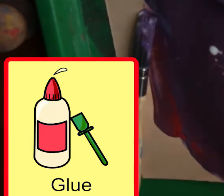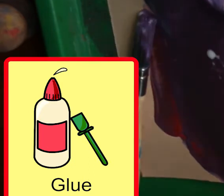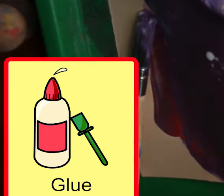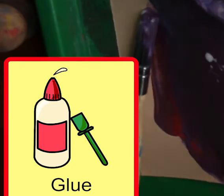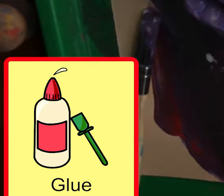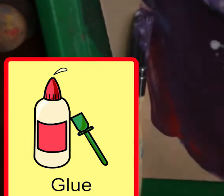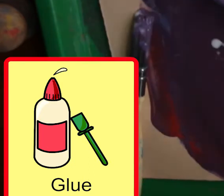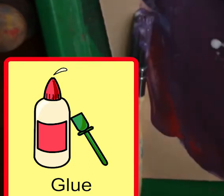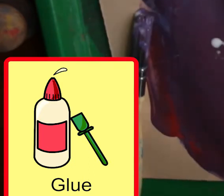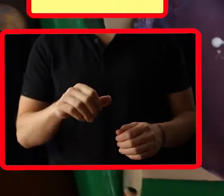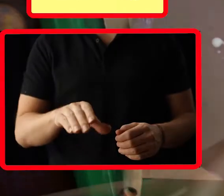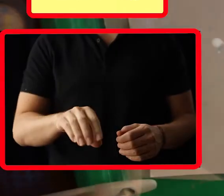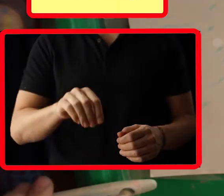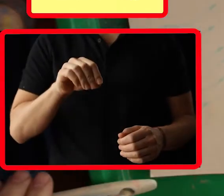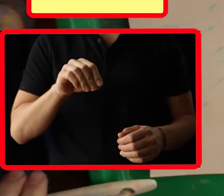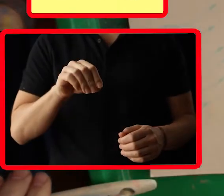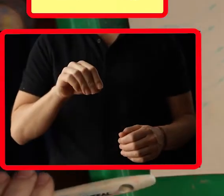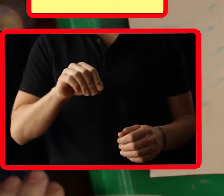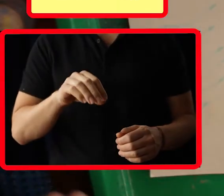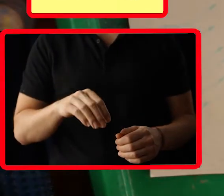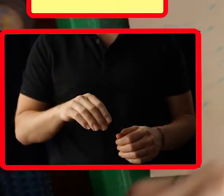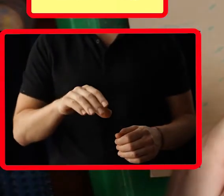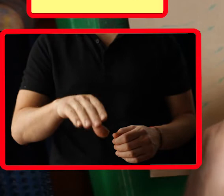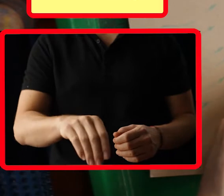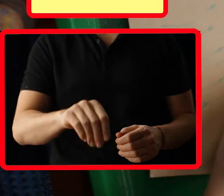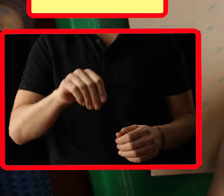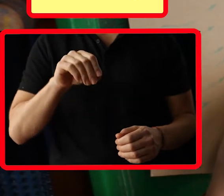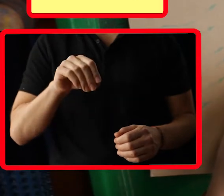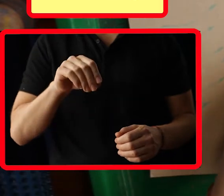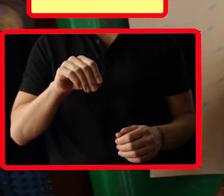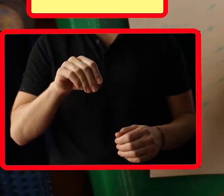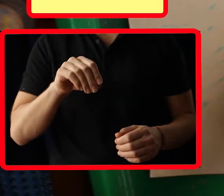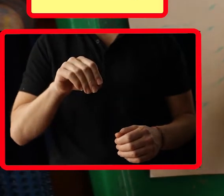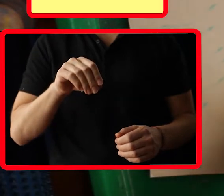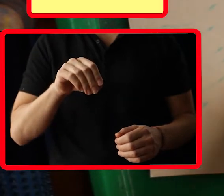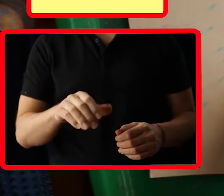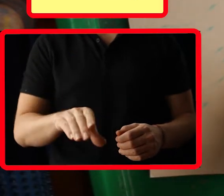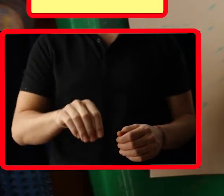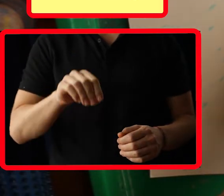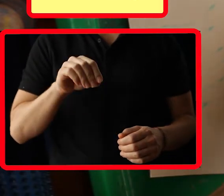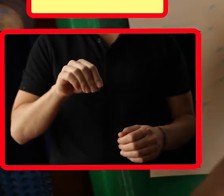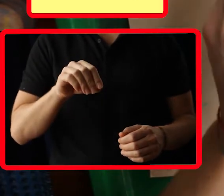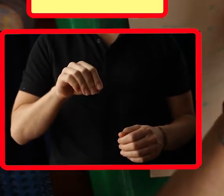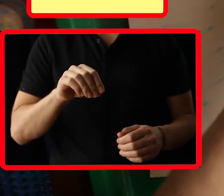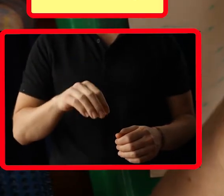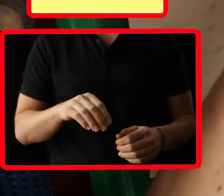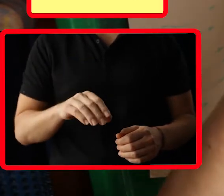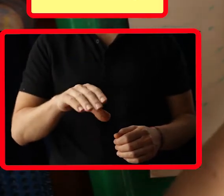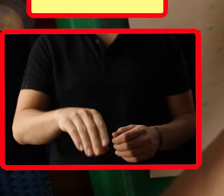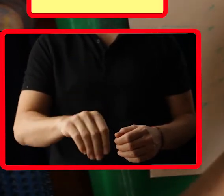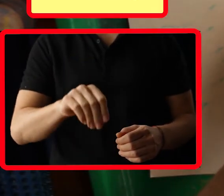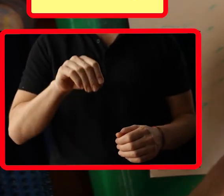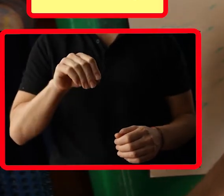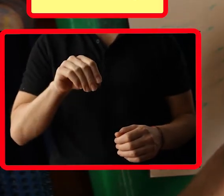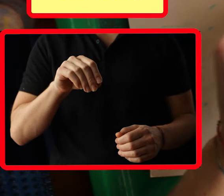When supporting students' grip of the paintbrush, always look for the easiest and most comfortable grip to